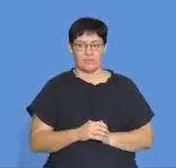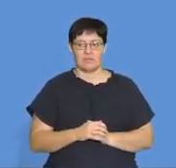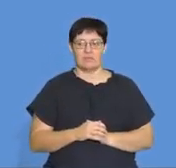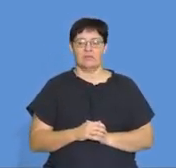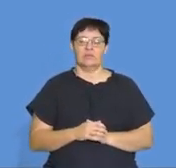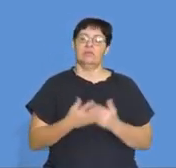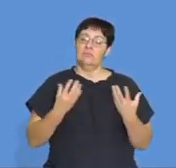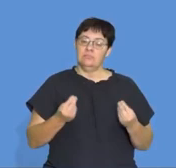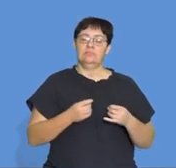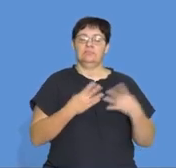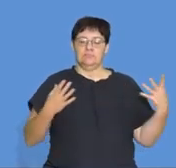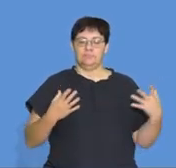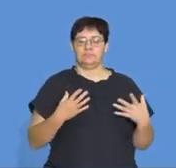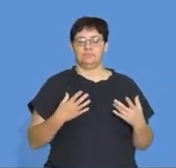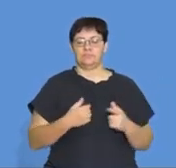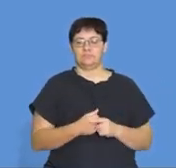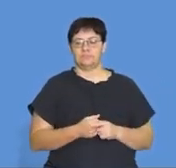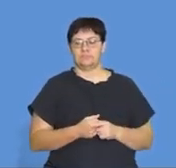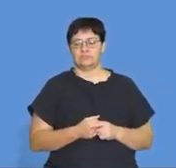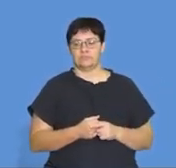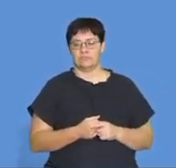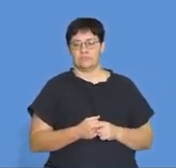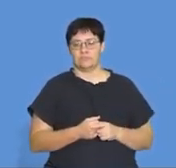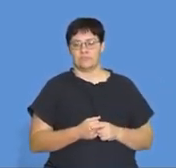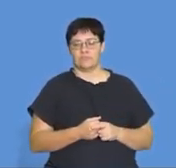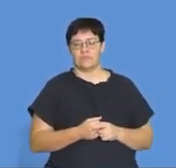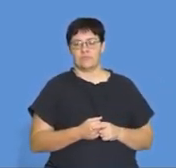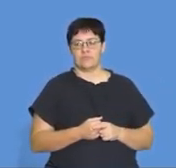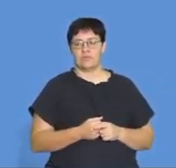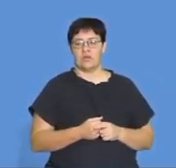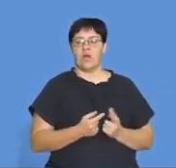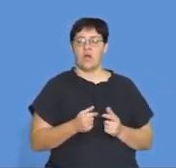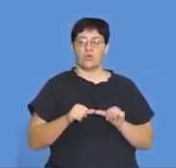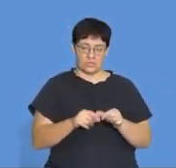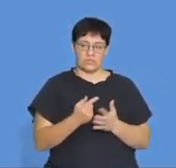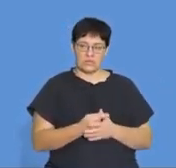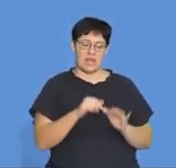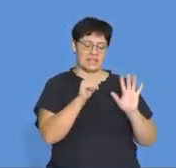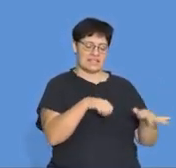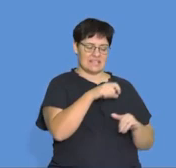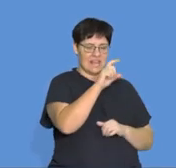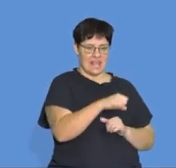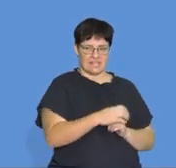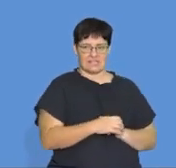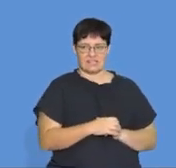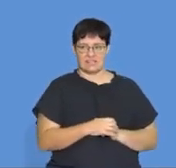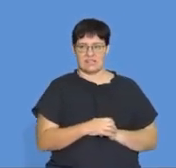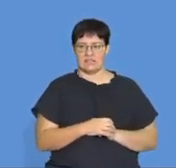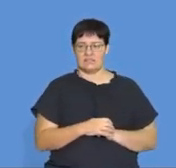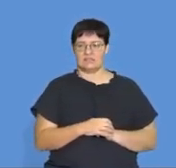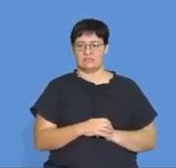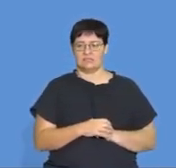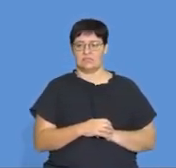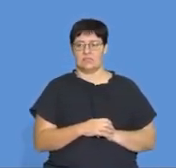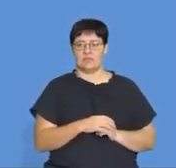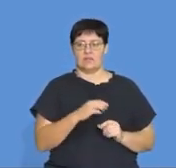So I will start with constants and then follow with the x's. So this will be 16x